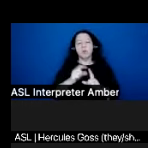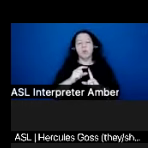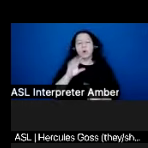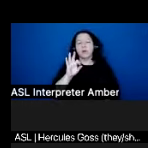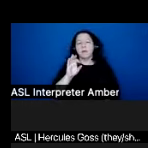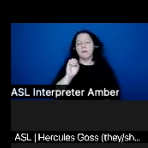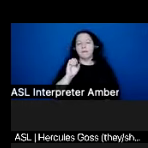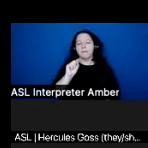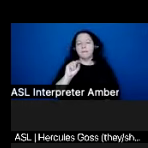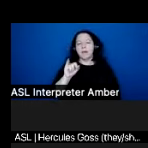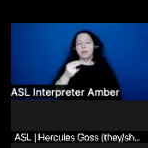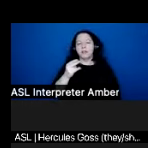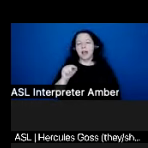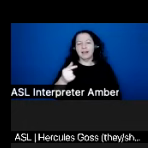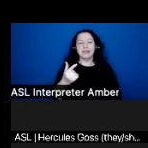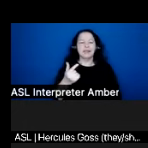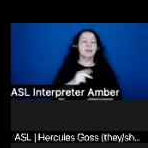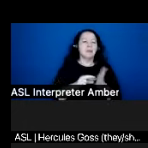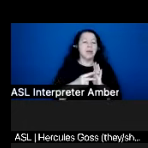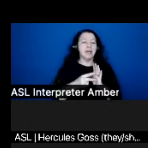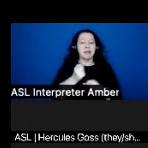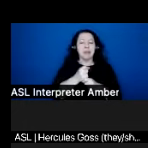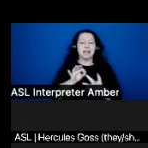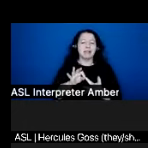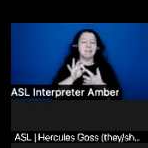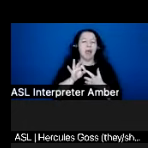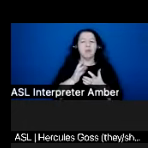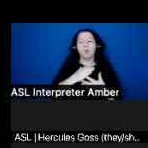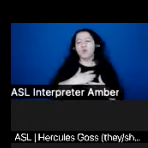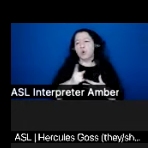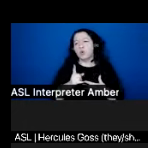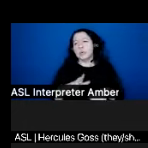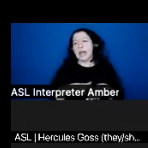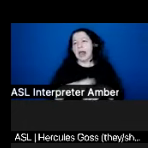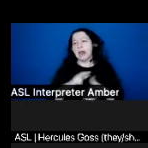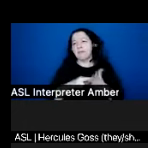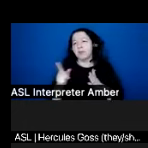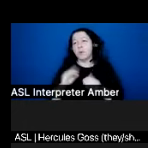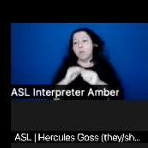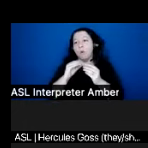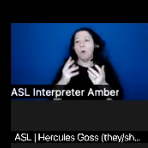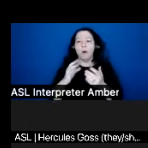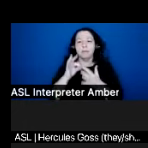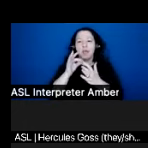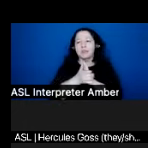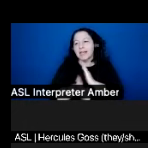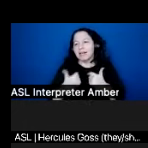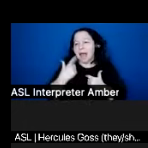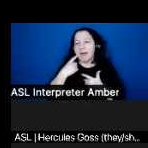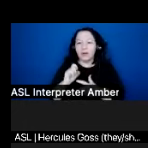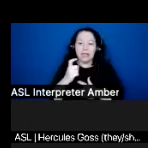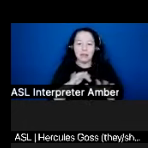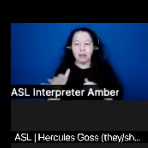particular folks like that, sexual harassment could be at least to this question different for Native folks in terms